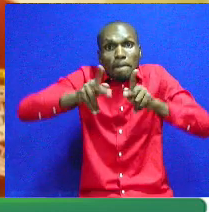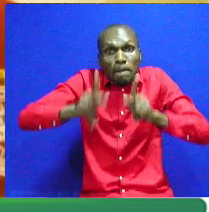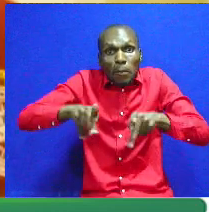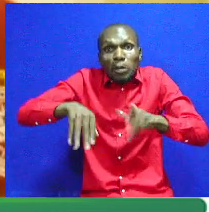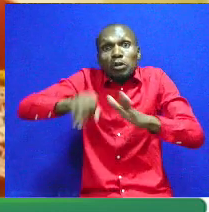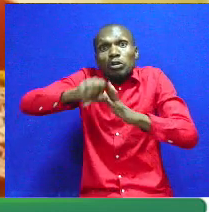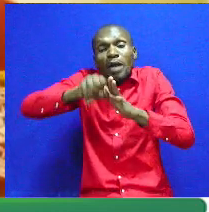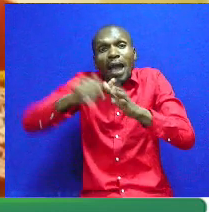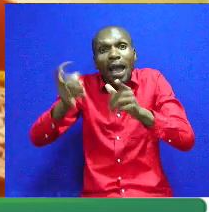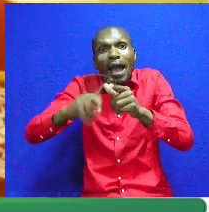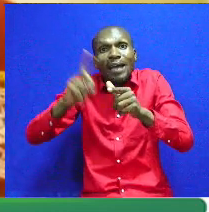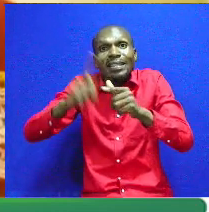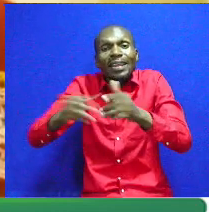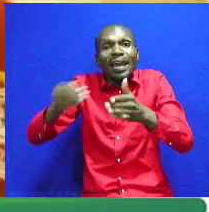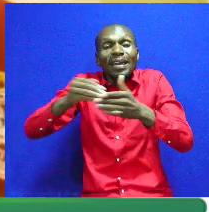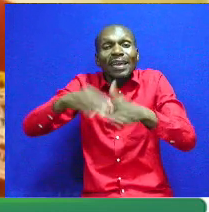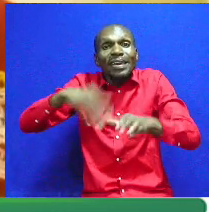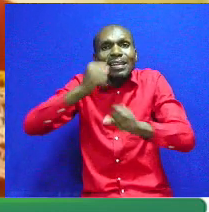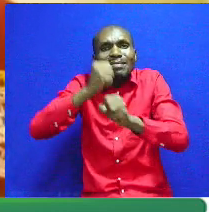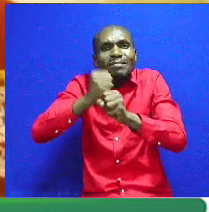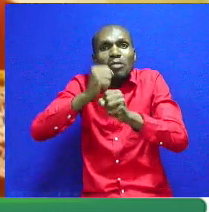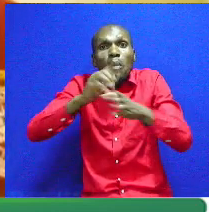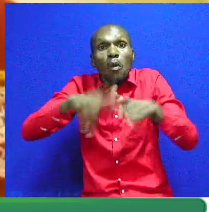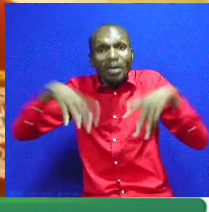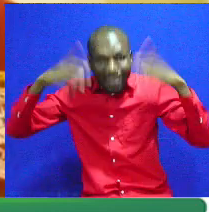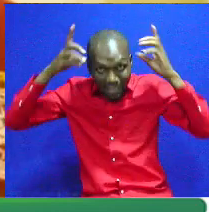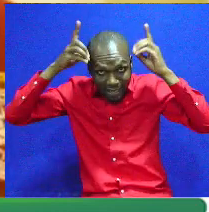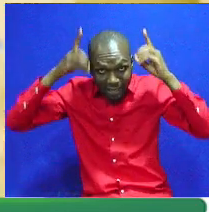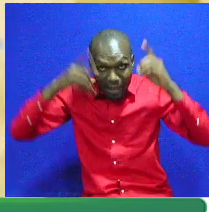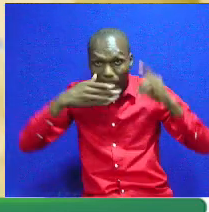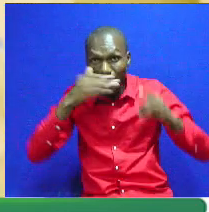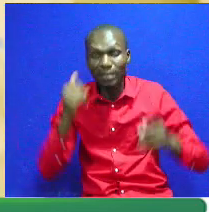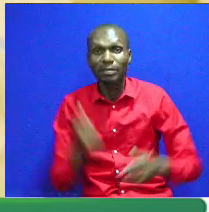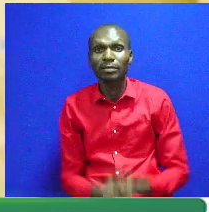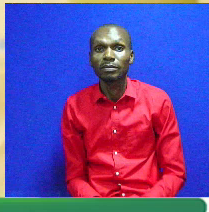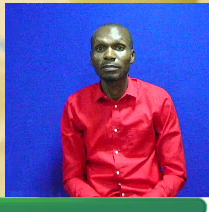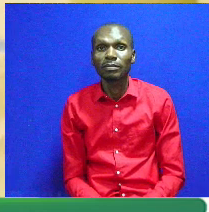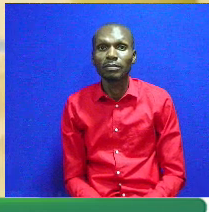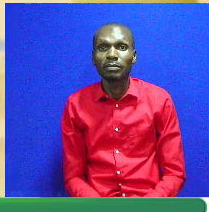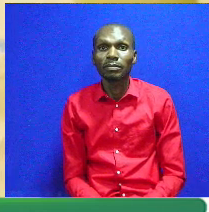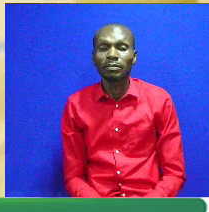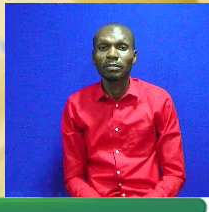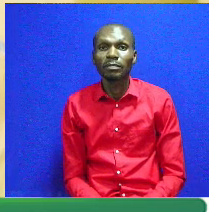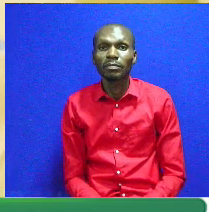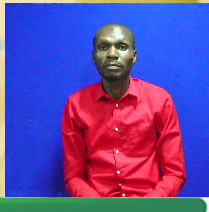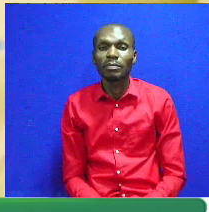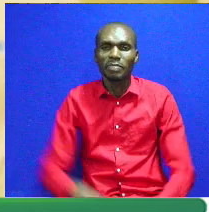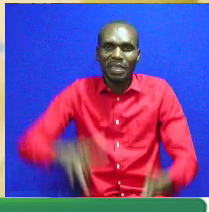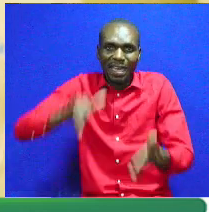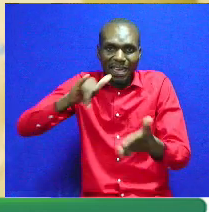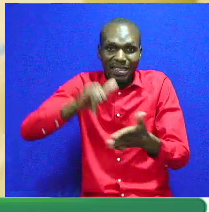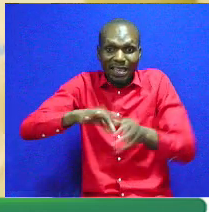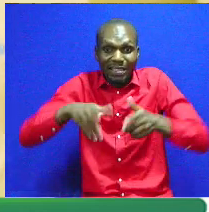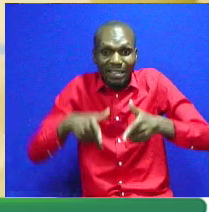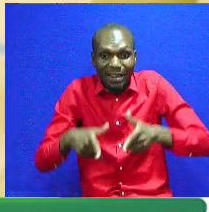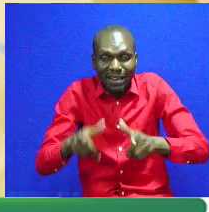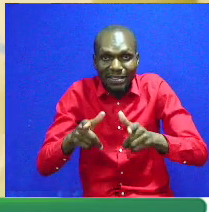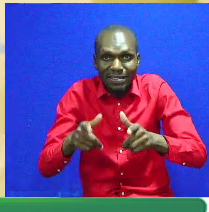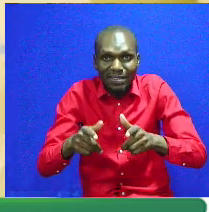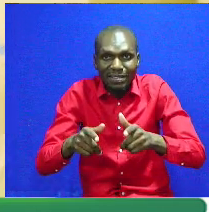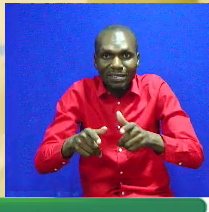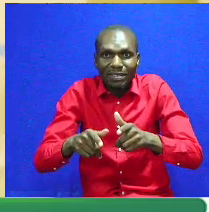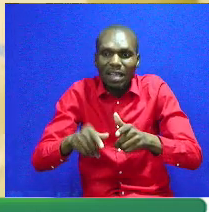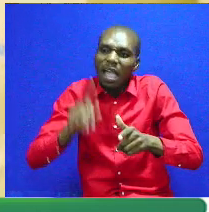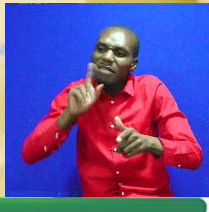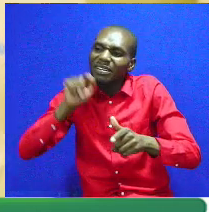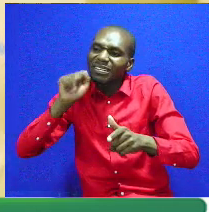as my colleague had said, the sky is not the limit, but the sky is the floor. That I've learned today is that let us get out of our